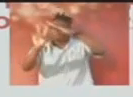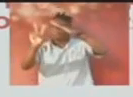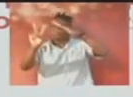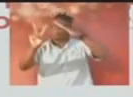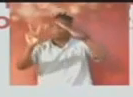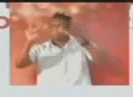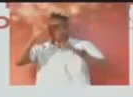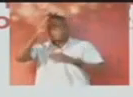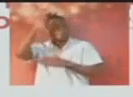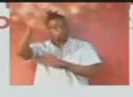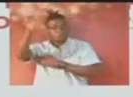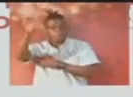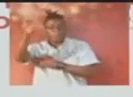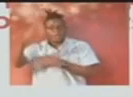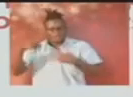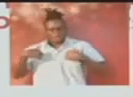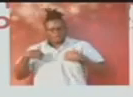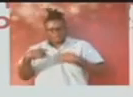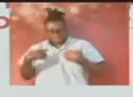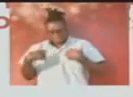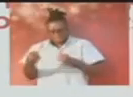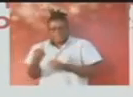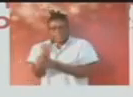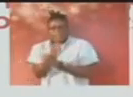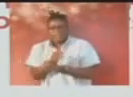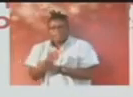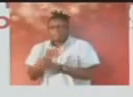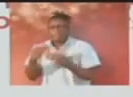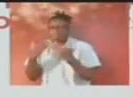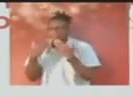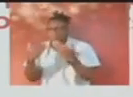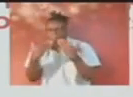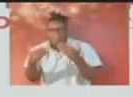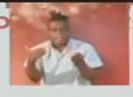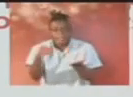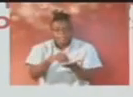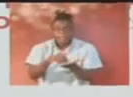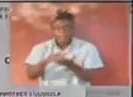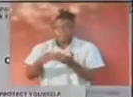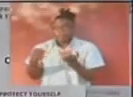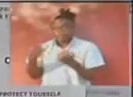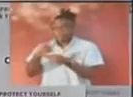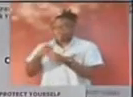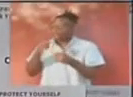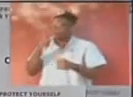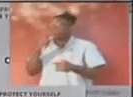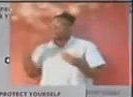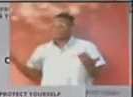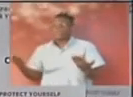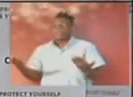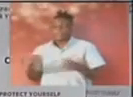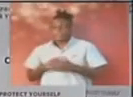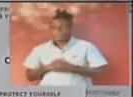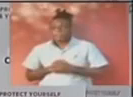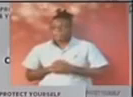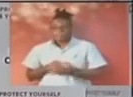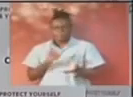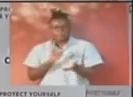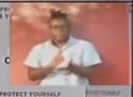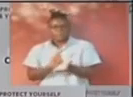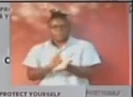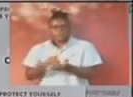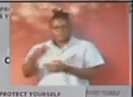again. Today in studio, we have Dr. Avery Hines, Technical Director, Epidemiology Division, Ministry of